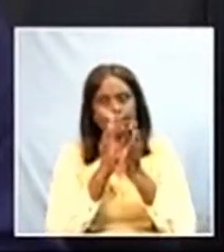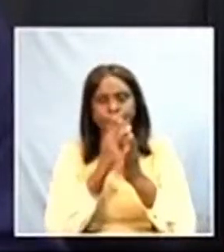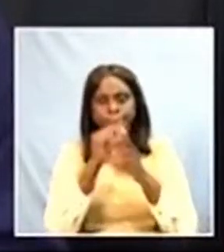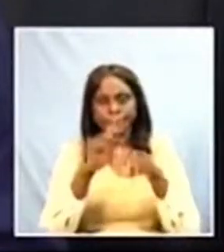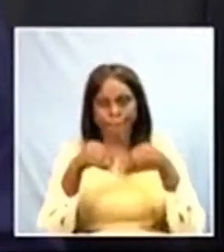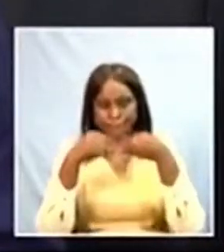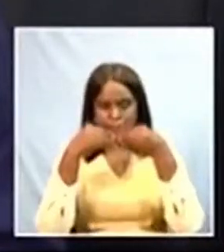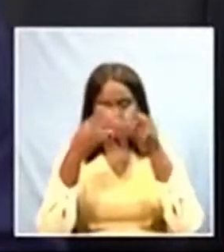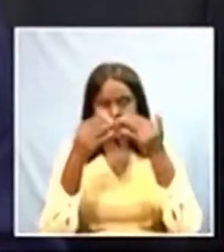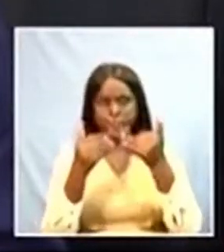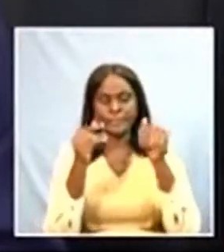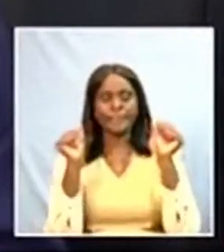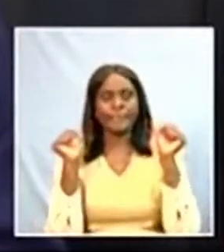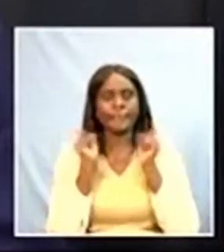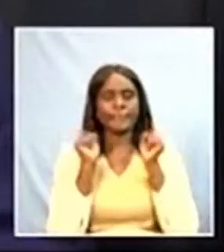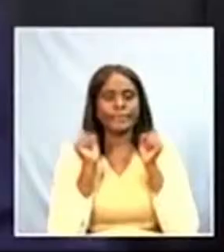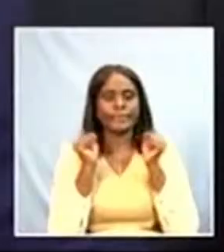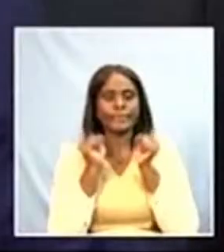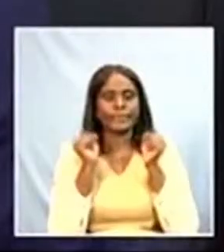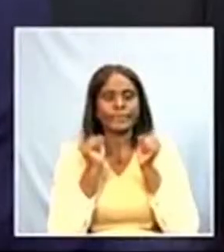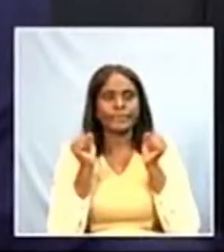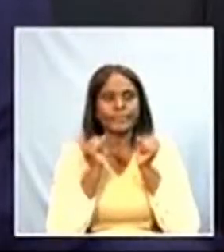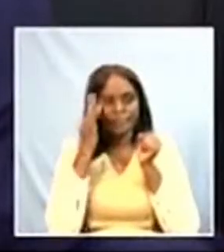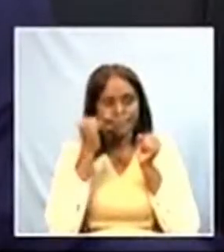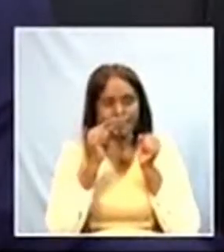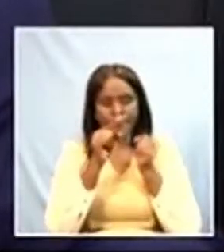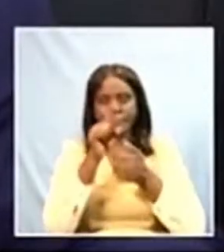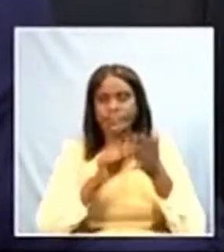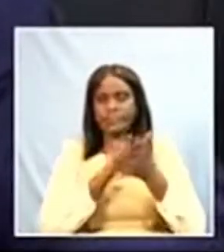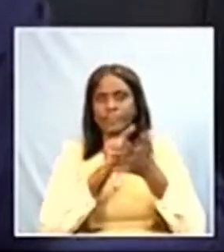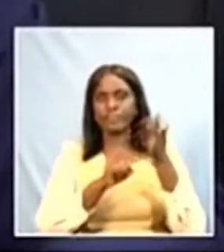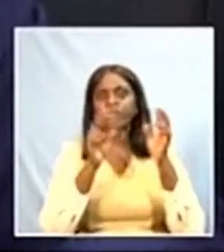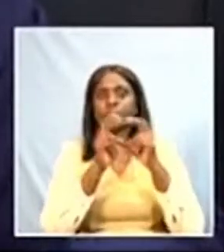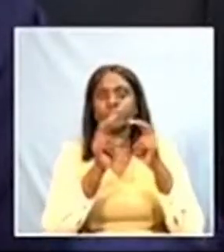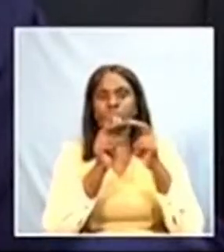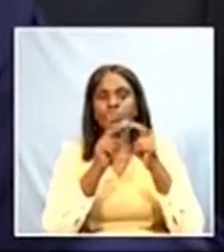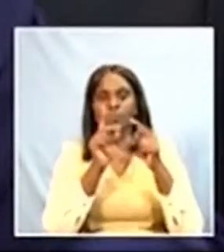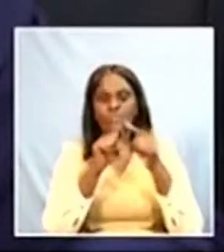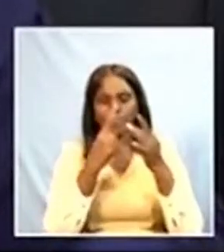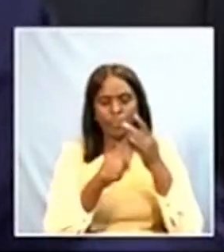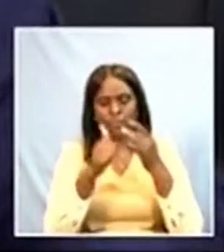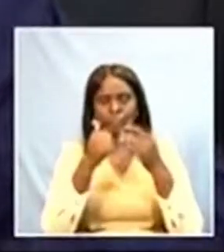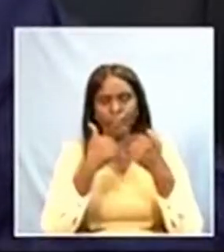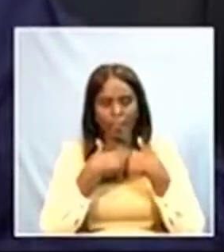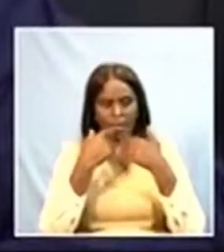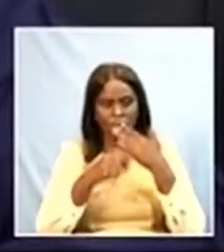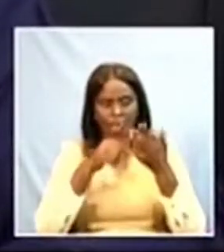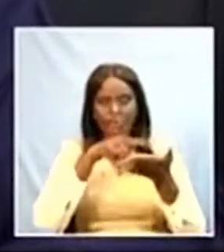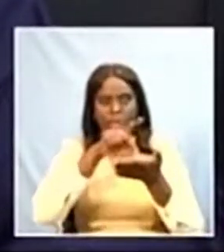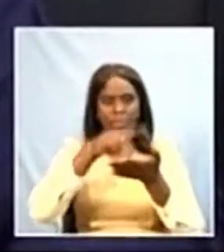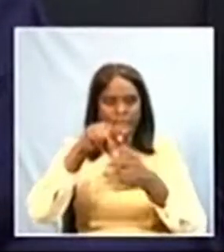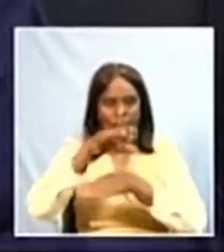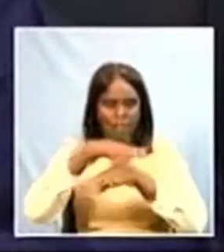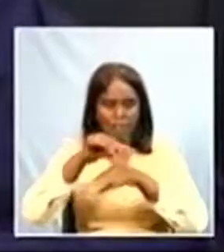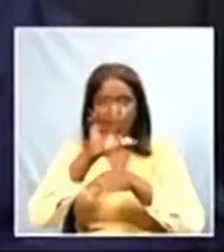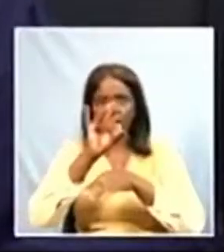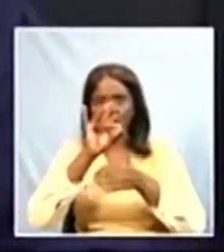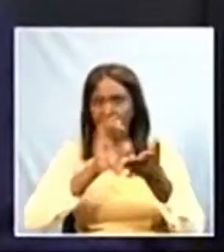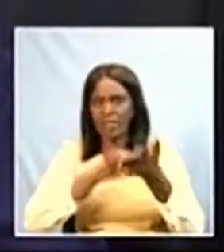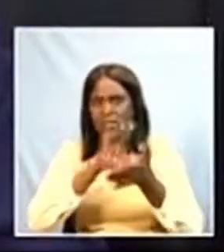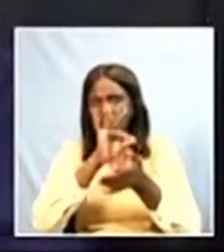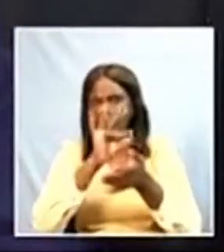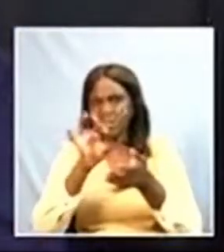supply the fridge. That's why you terminated the contract. But he has been overpaid by